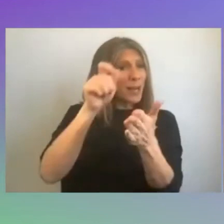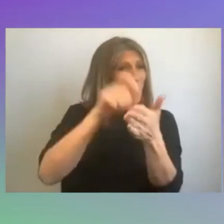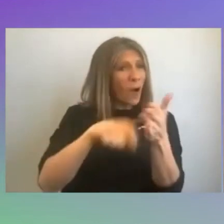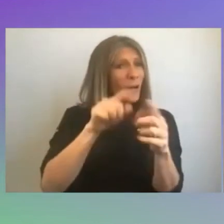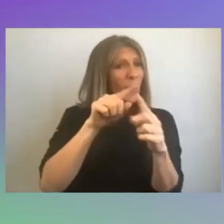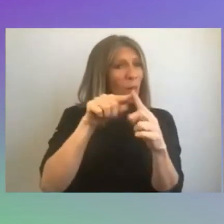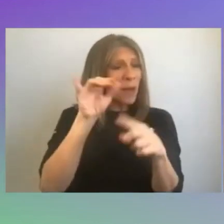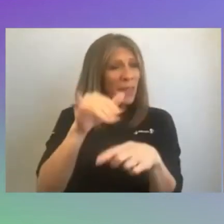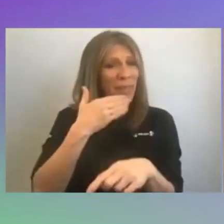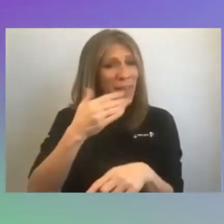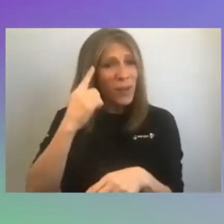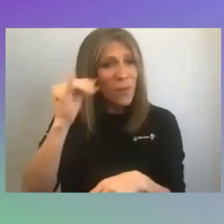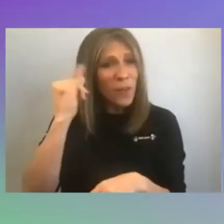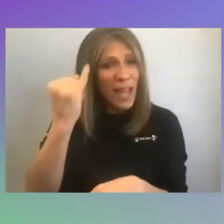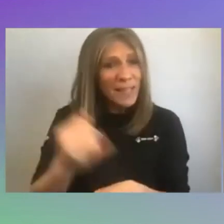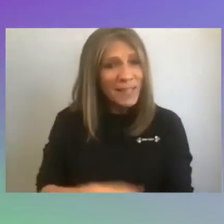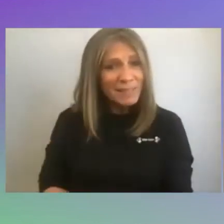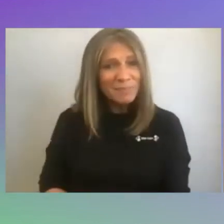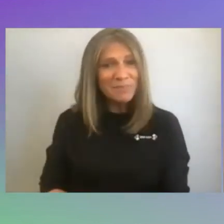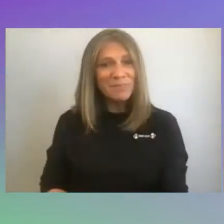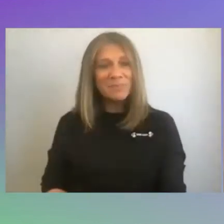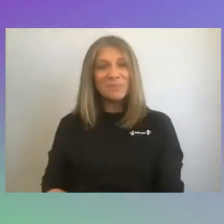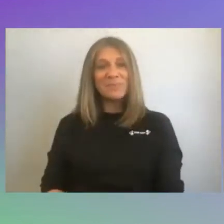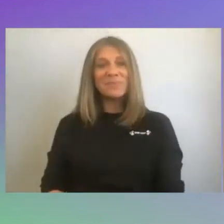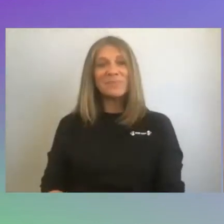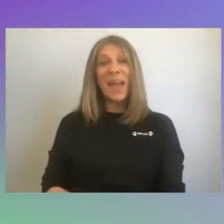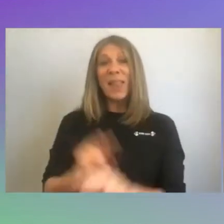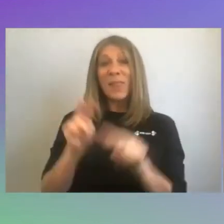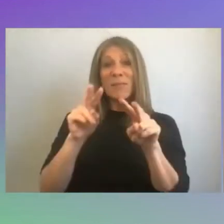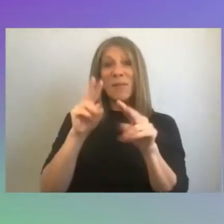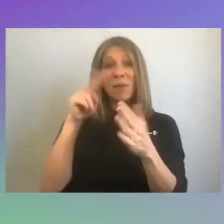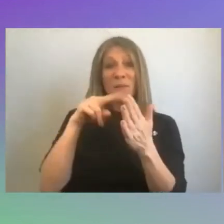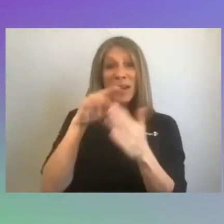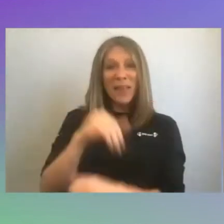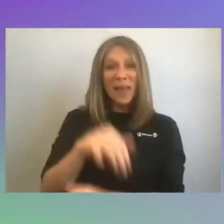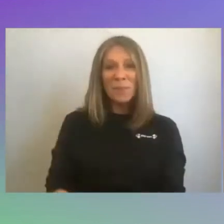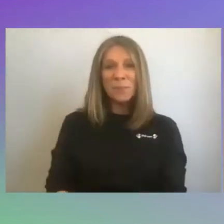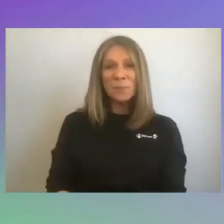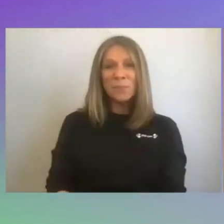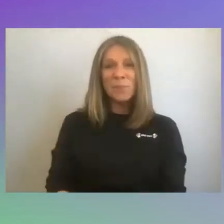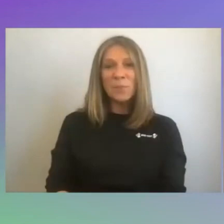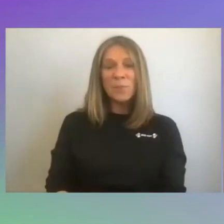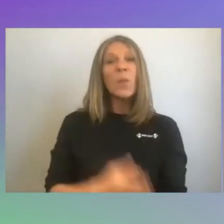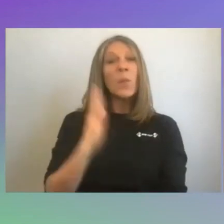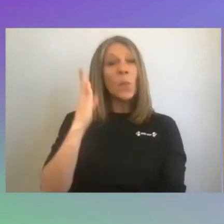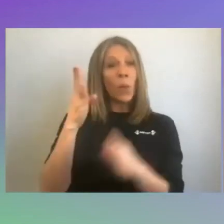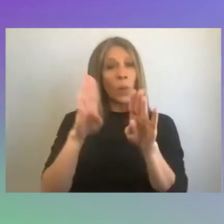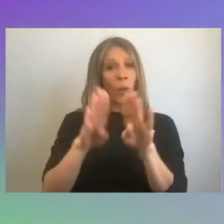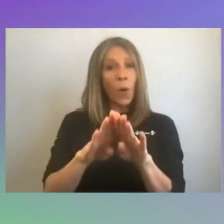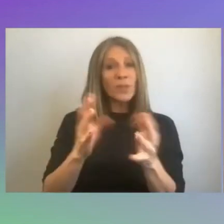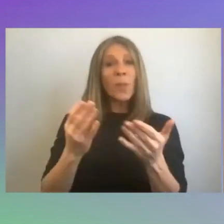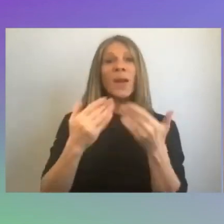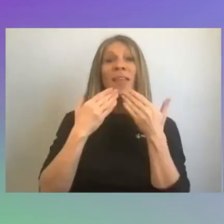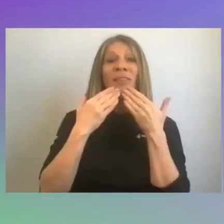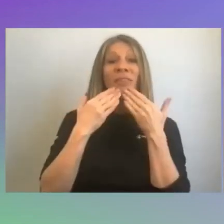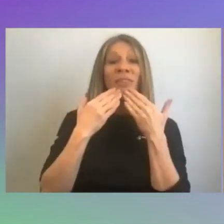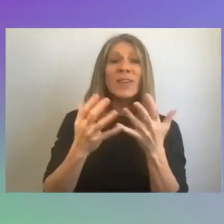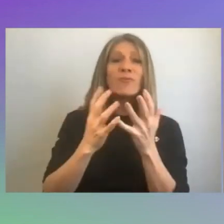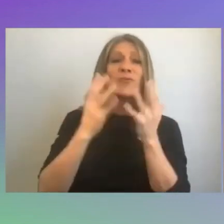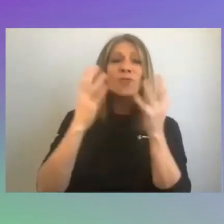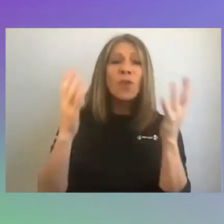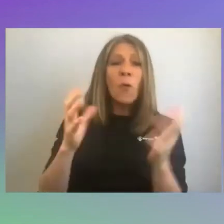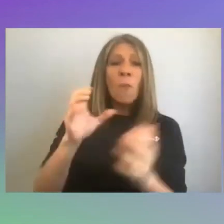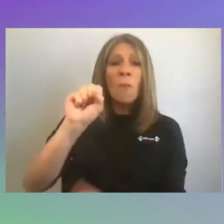the idea, Angelica. I'll look forward to reading that. So we're going to close. I want to thank you so much,